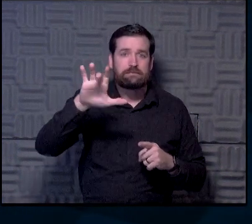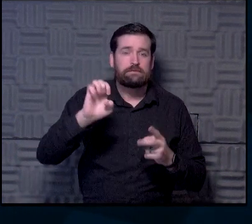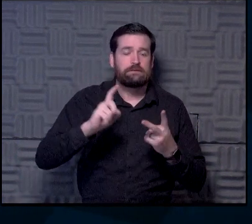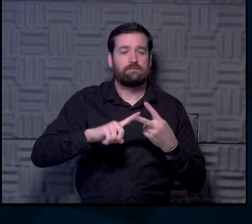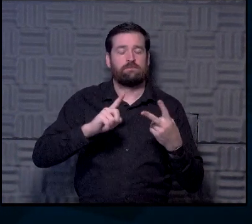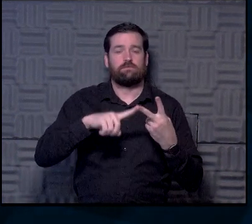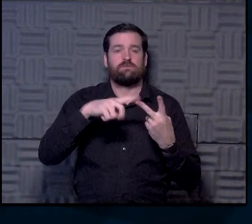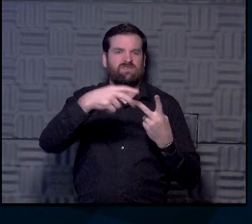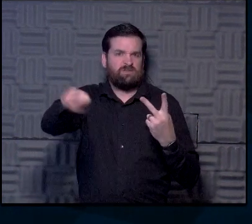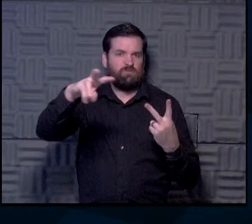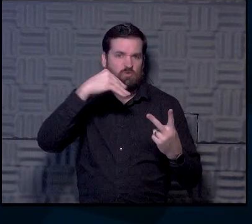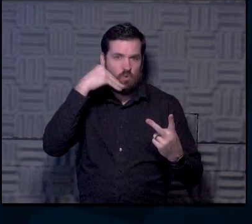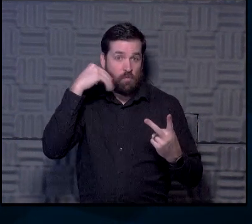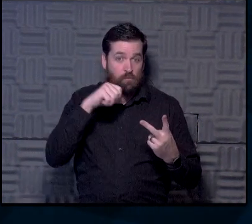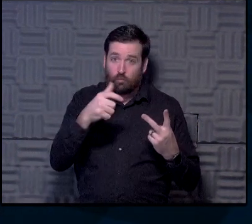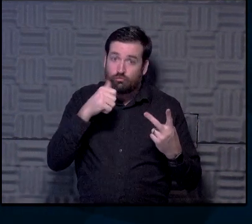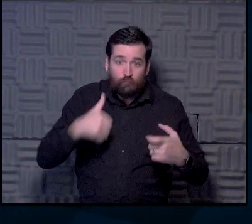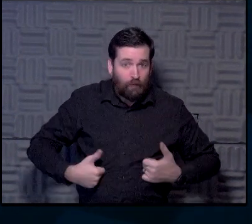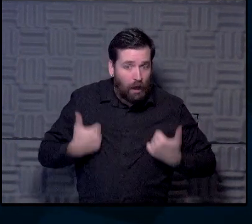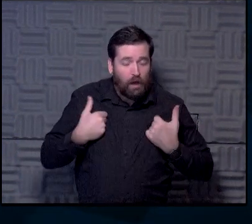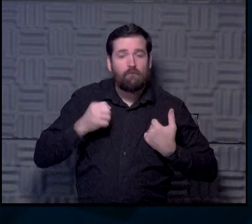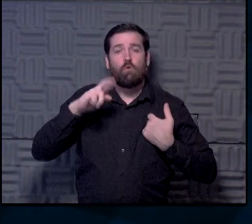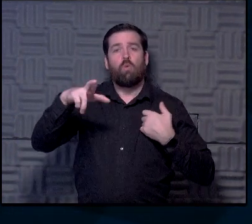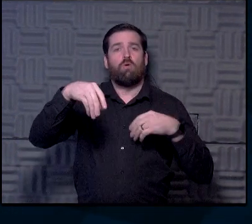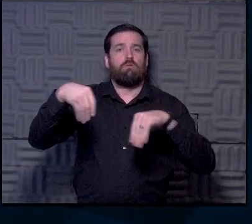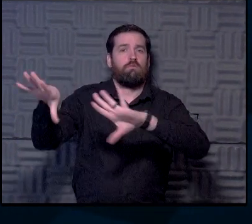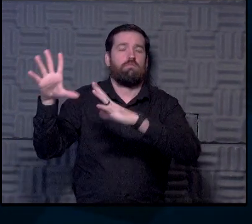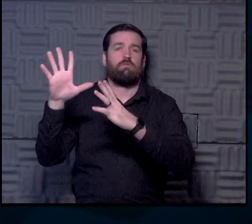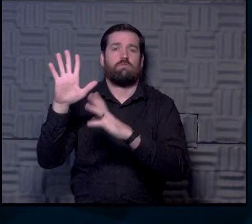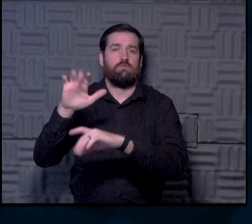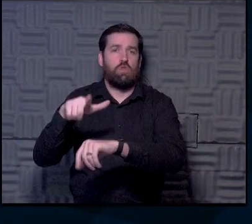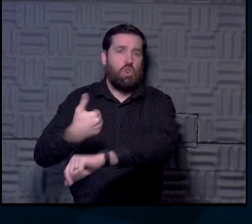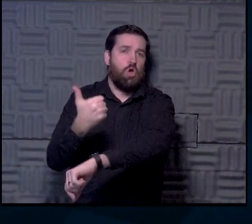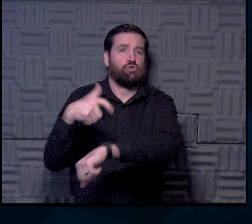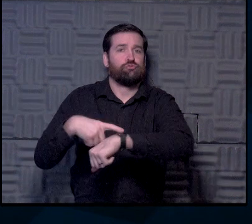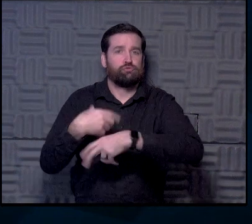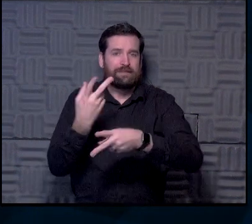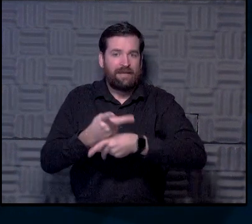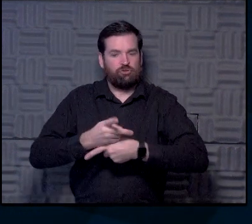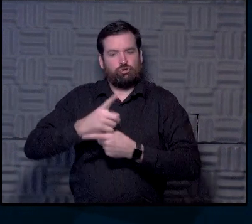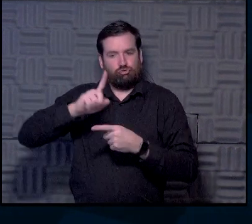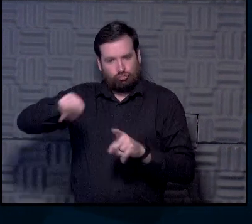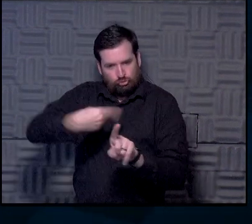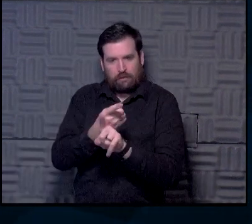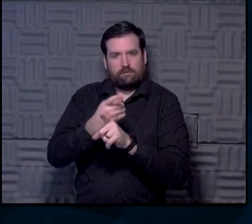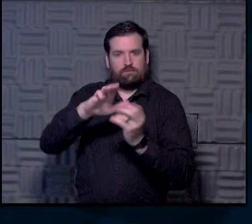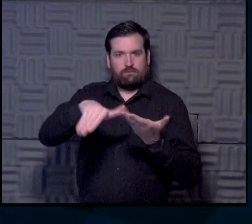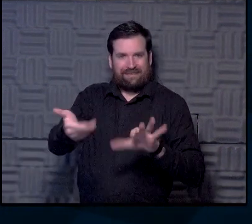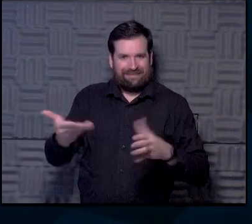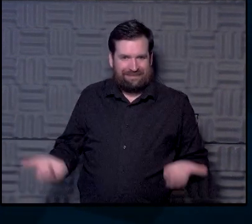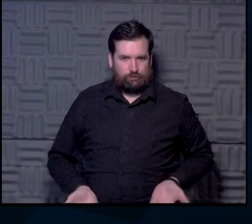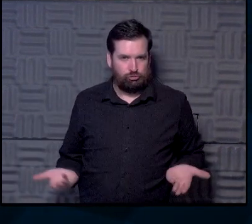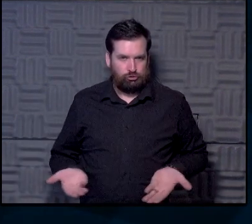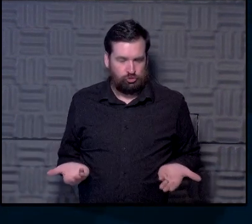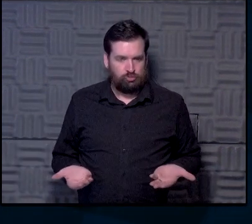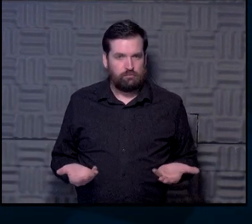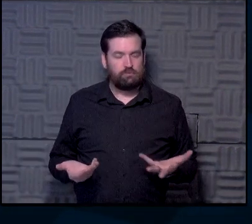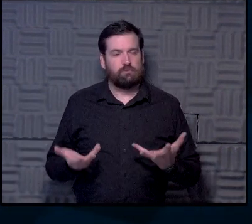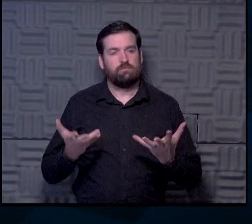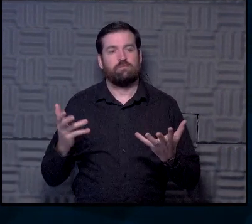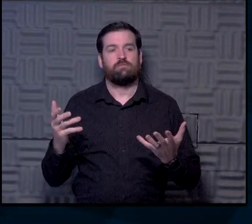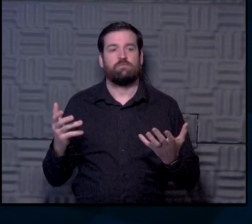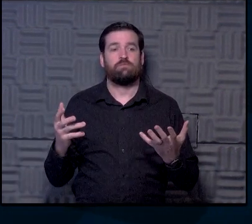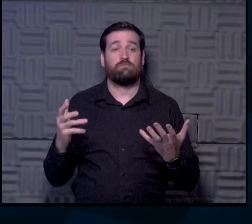home and don't survive, or go to a long-term care facility and die there. These are just patients who have died in our hospital. And that works out to